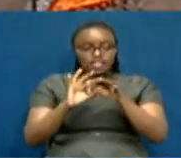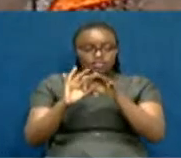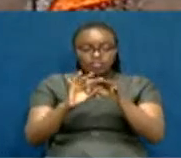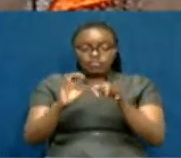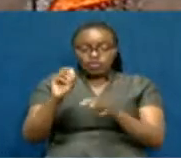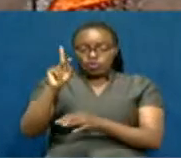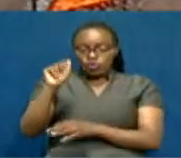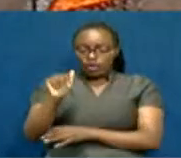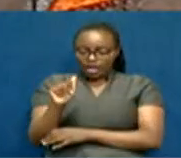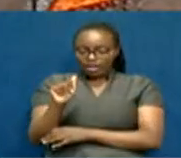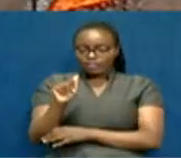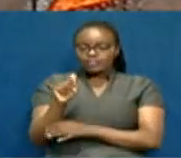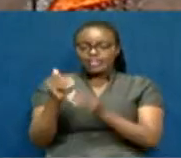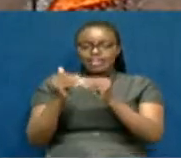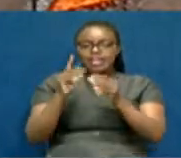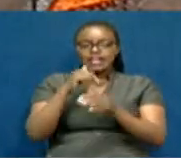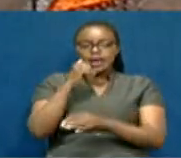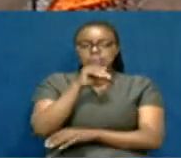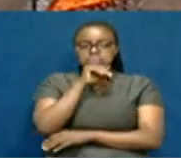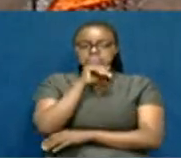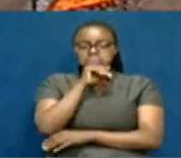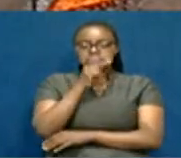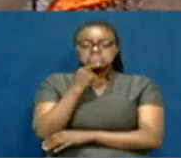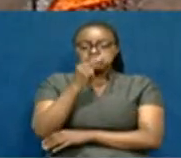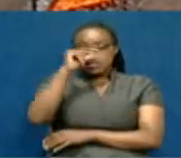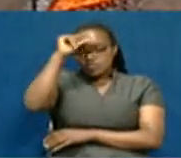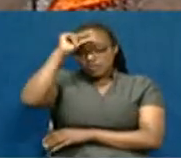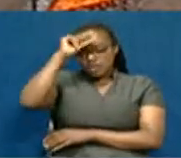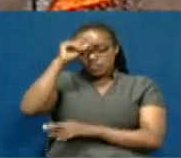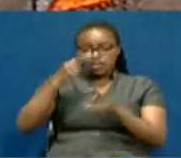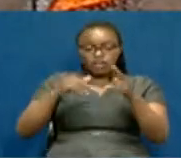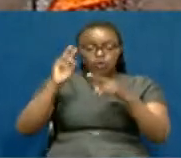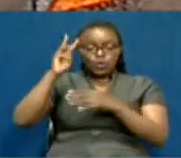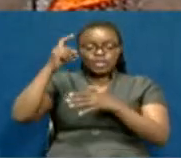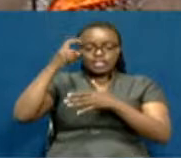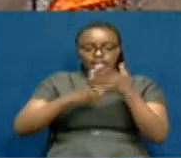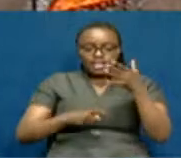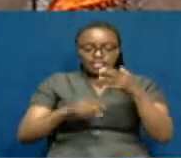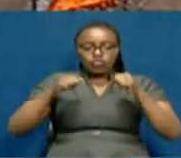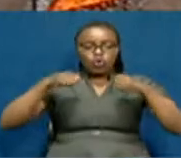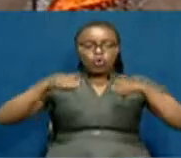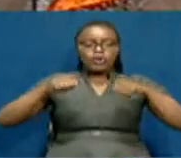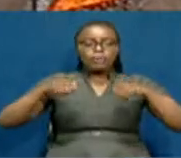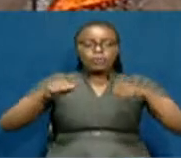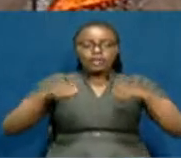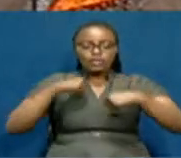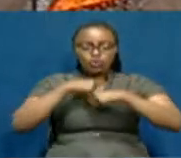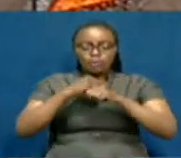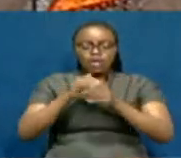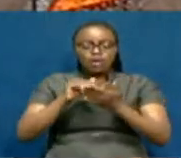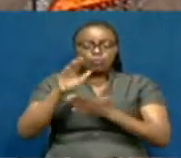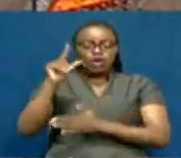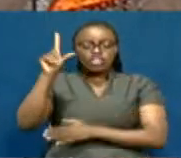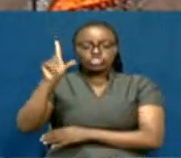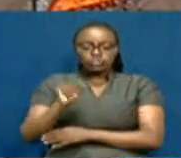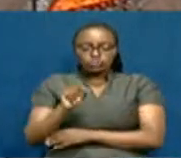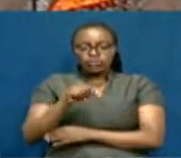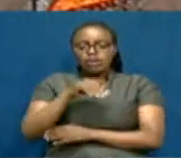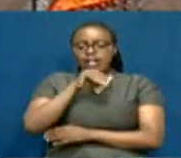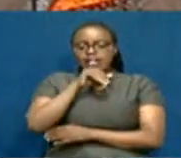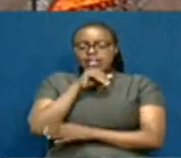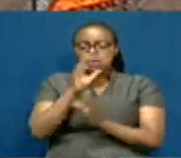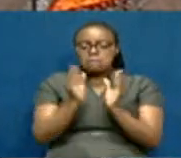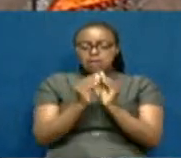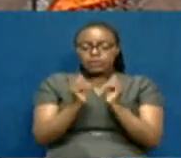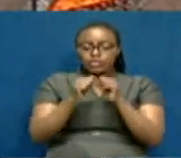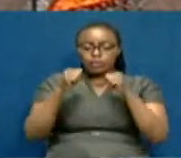One Kenya presidential candidate, Raila Odinga, says his government will review taxation on Boda Bodas to make them more affordable. Odinga, who met Boda